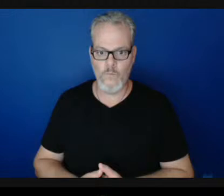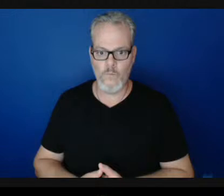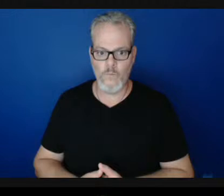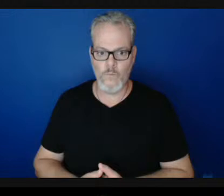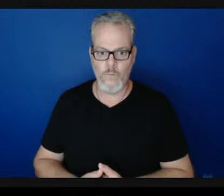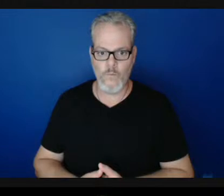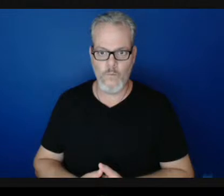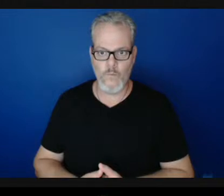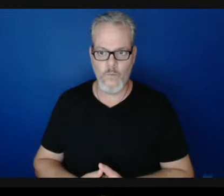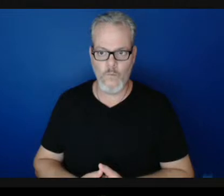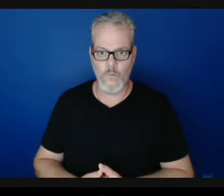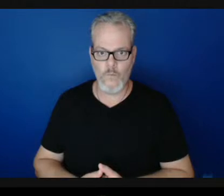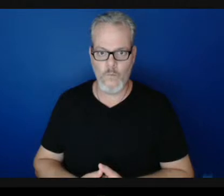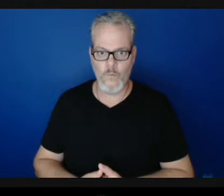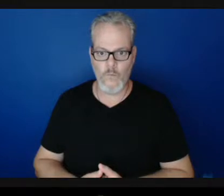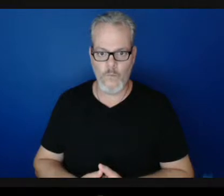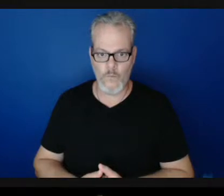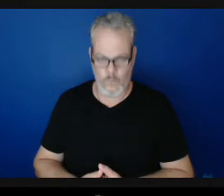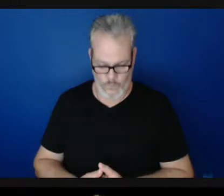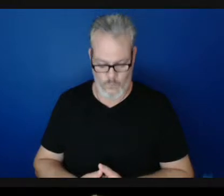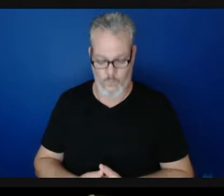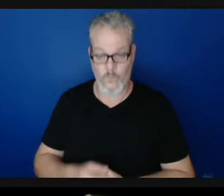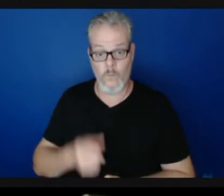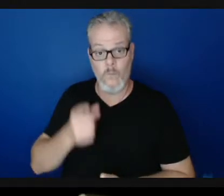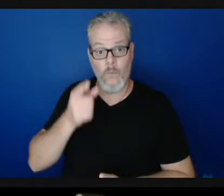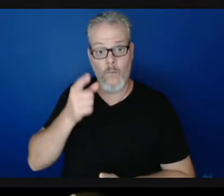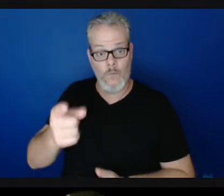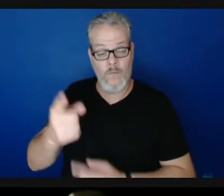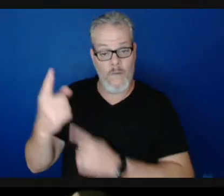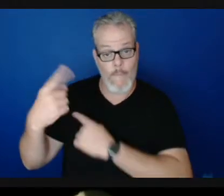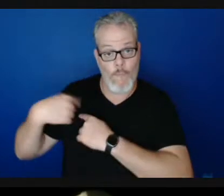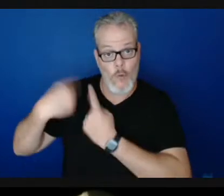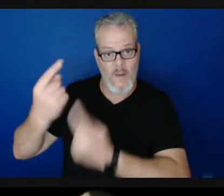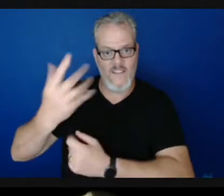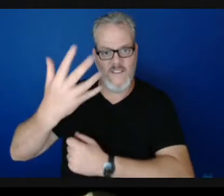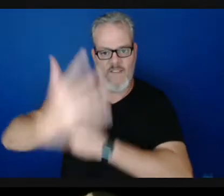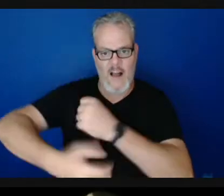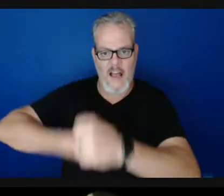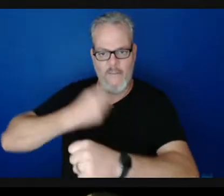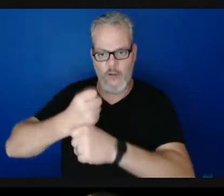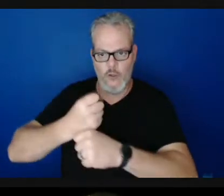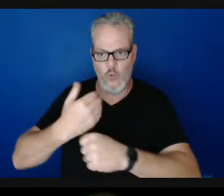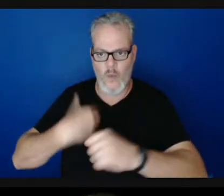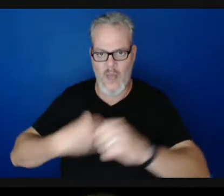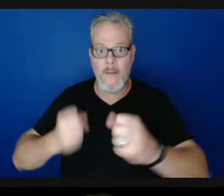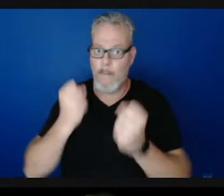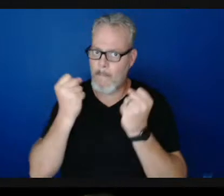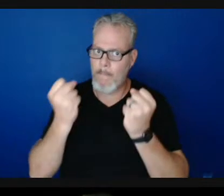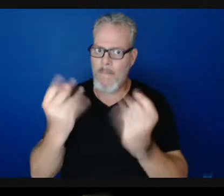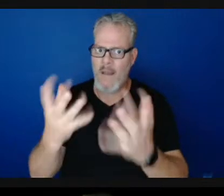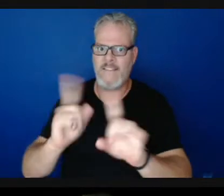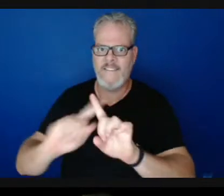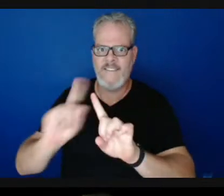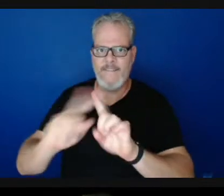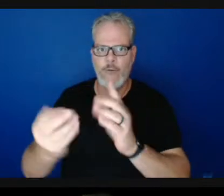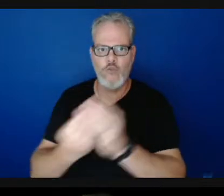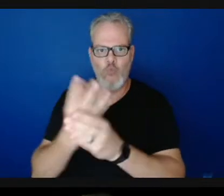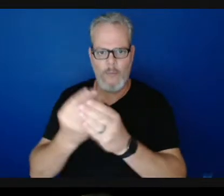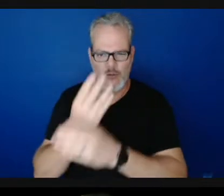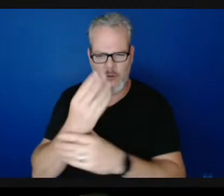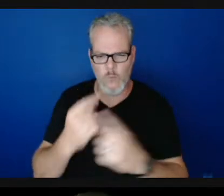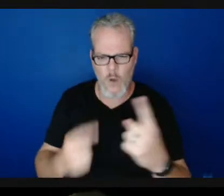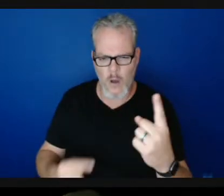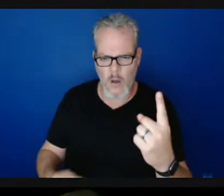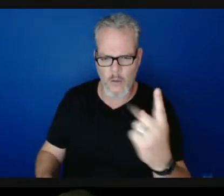And so lots of eruptions. There's a 2020, there's 1, 2, is that 3 in there? 3,